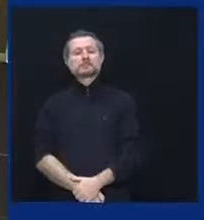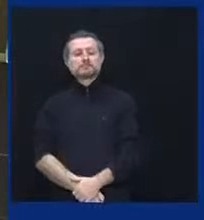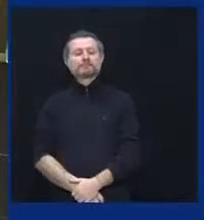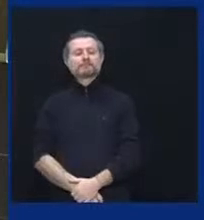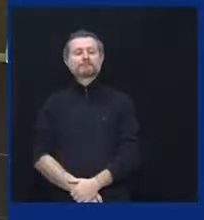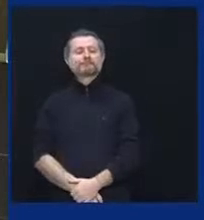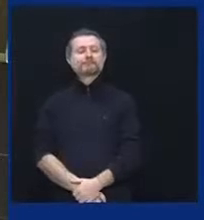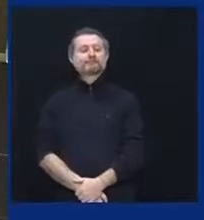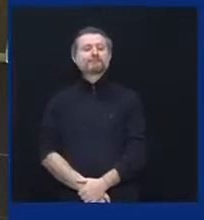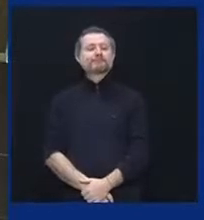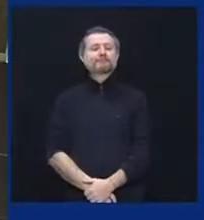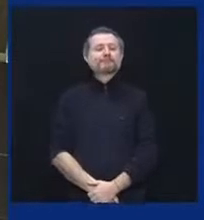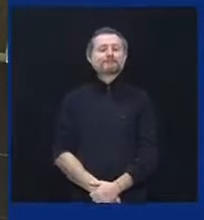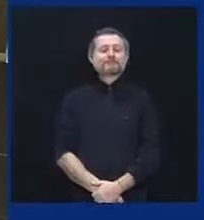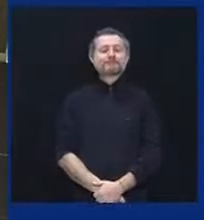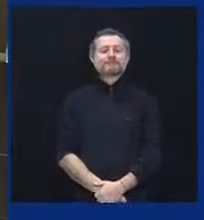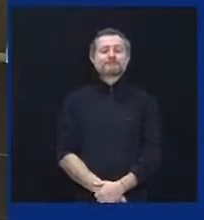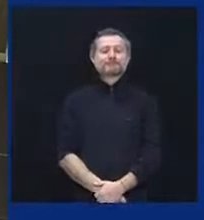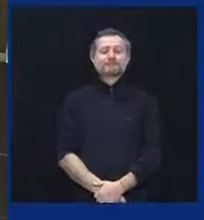microphone.